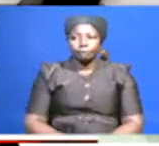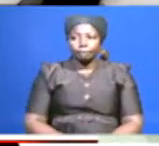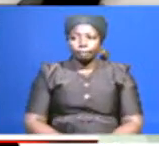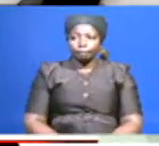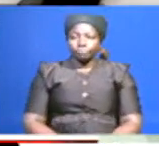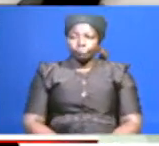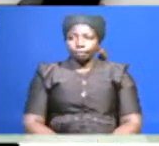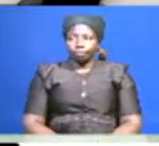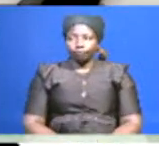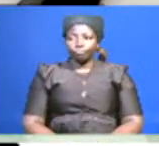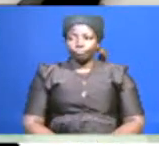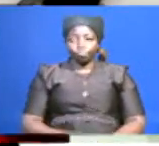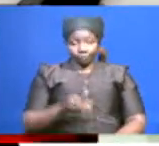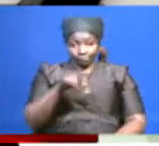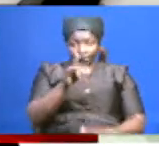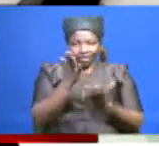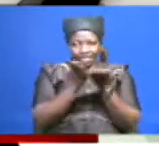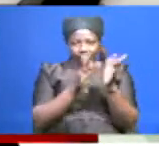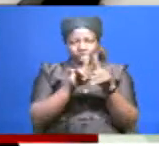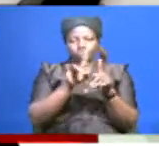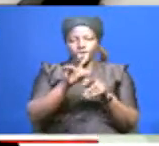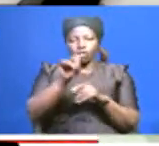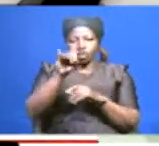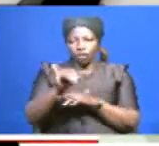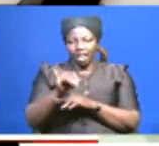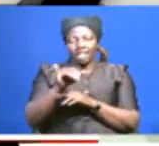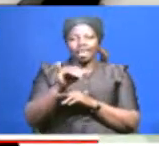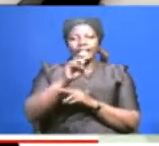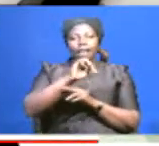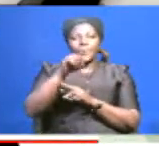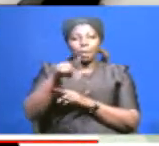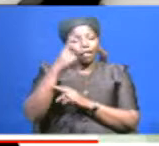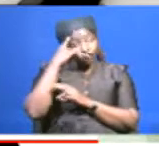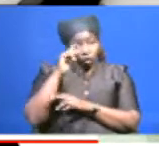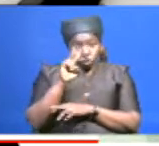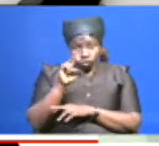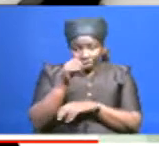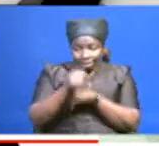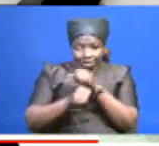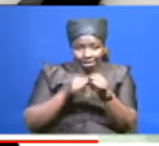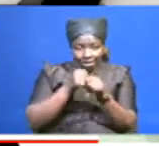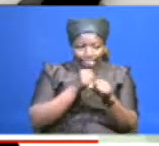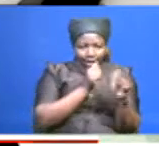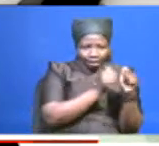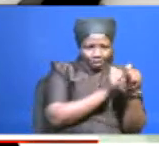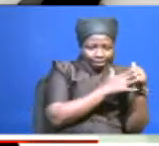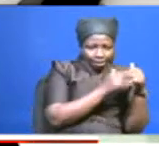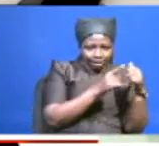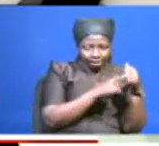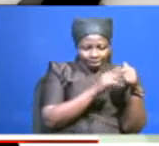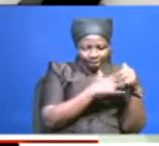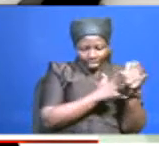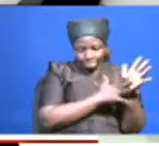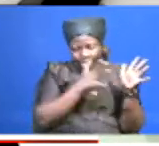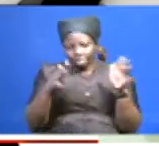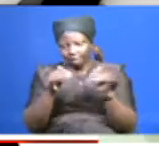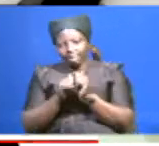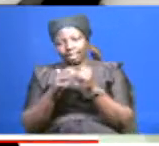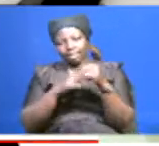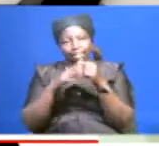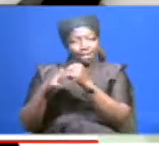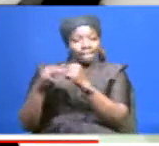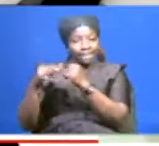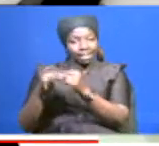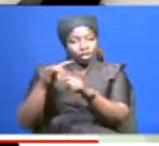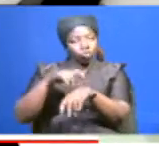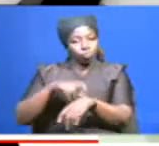He served as Voi legislator for 20 consecutive years, that's between 1969 all the way to 1998, during the